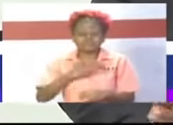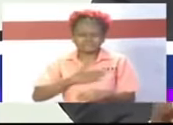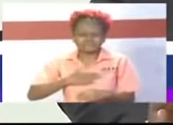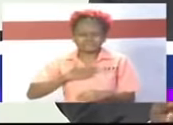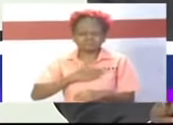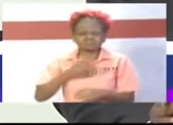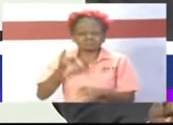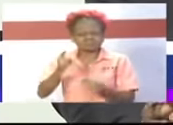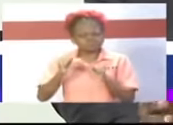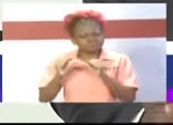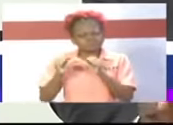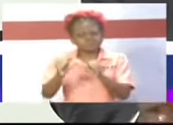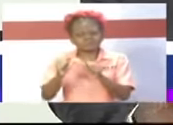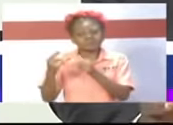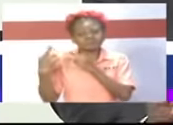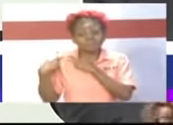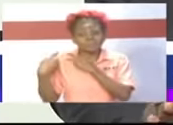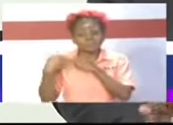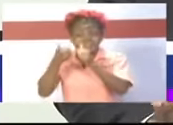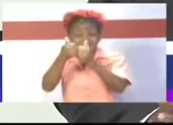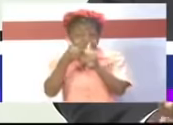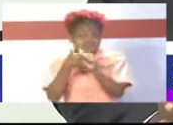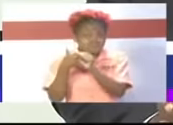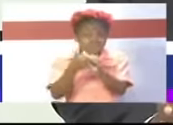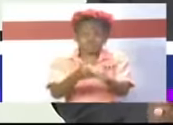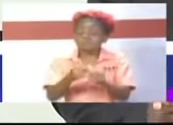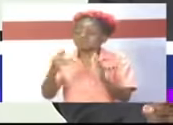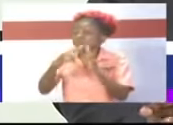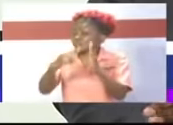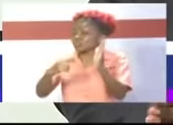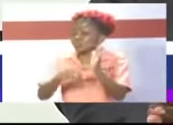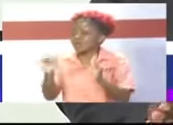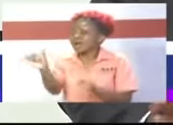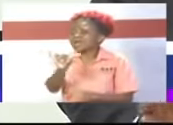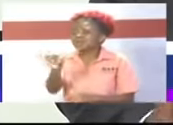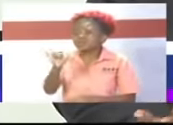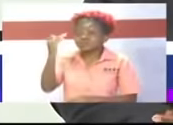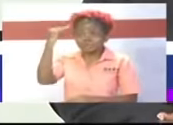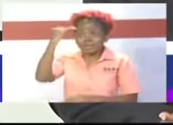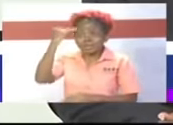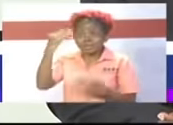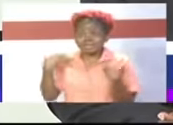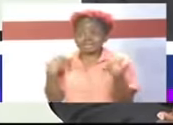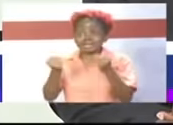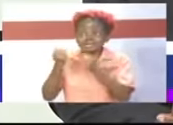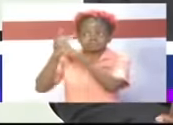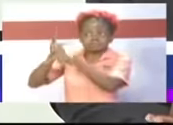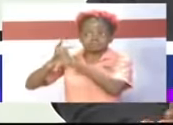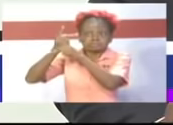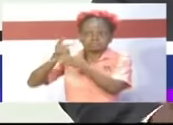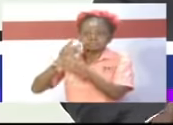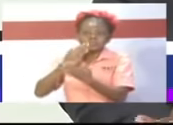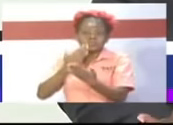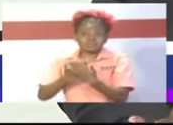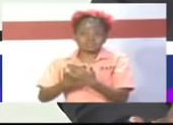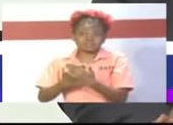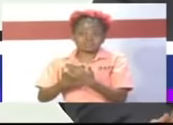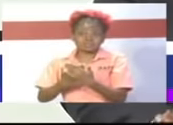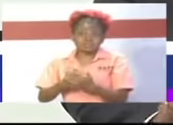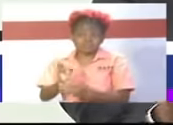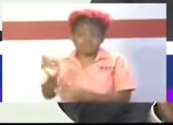to follow the health guidelines, and please take care of your mental health, for there is no health without mental health. And of